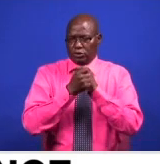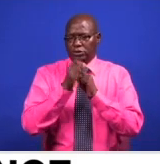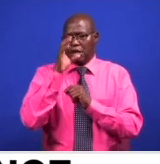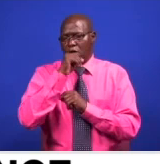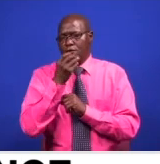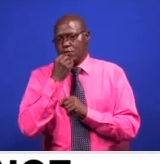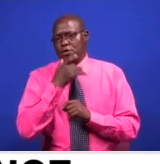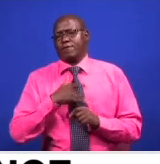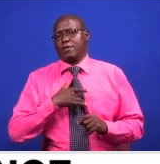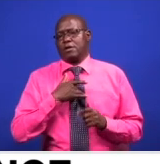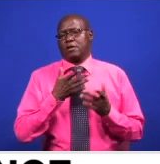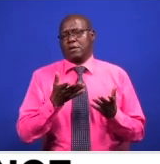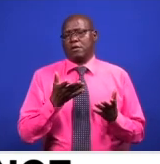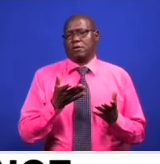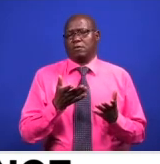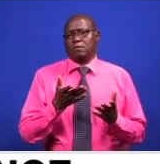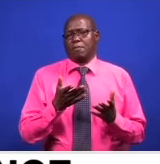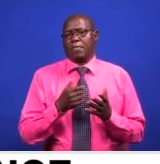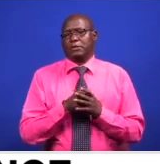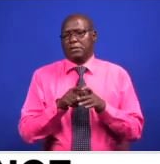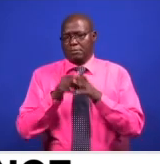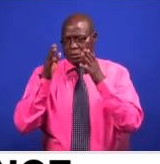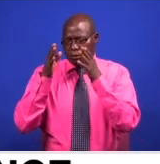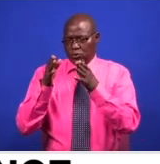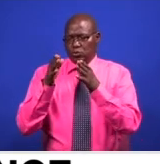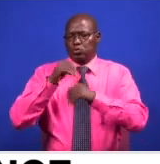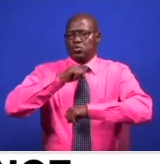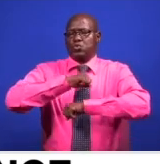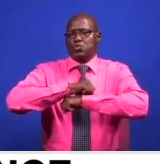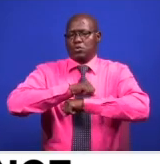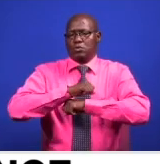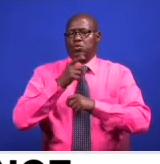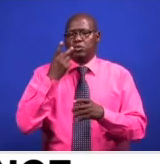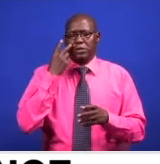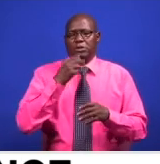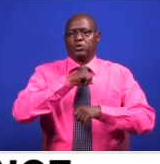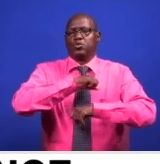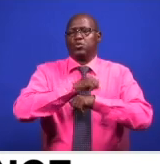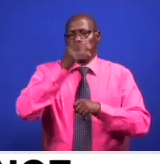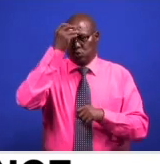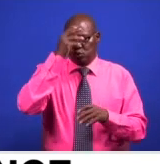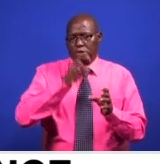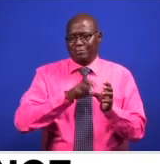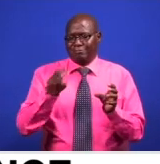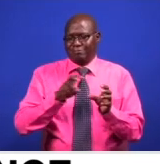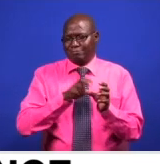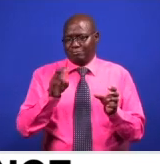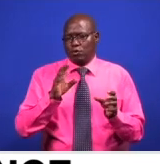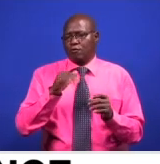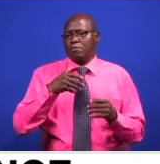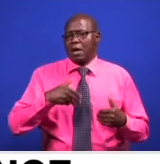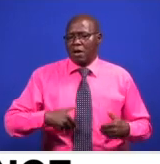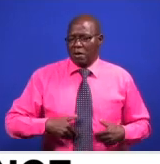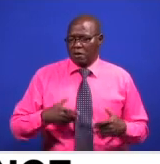back the retention of students in schools. We have seen them dropping out of school due to hunger and lack of food in their families